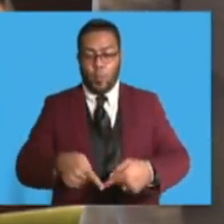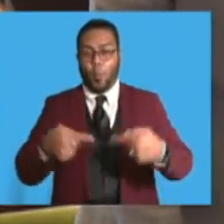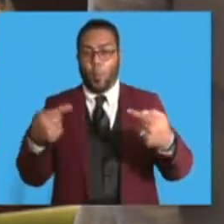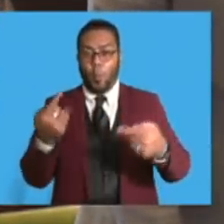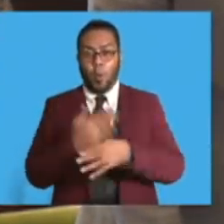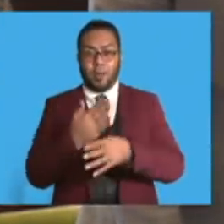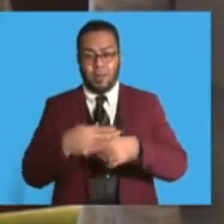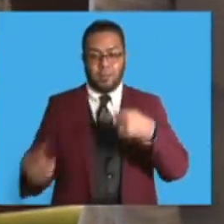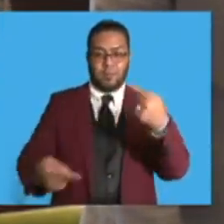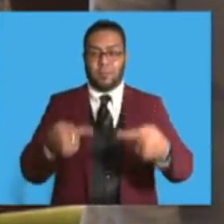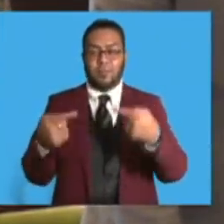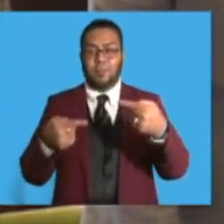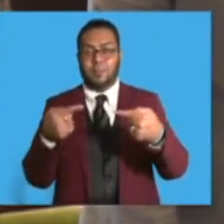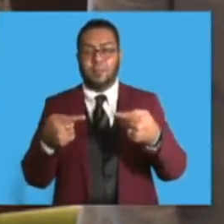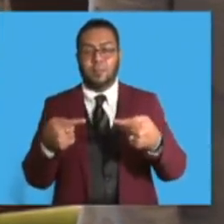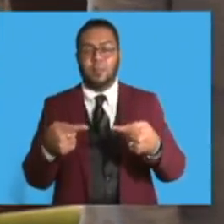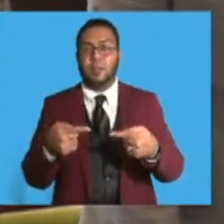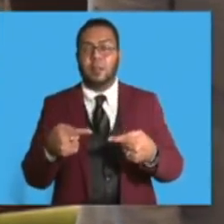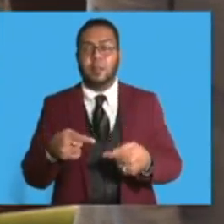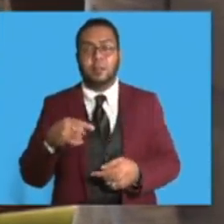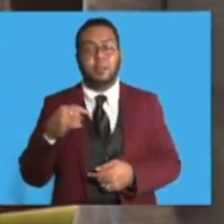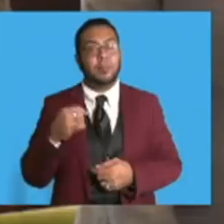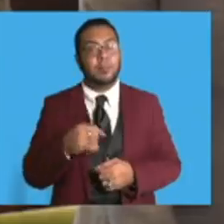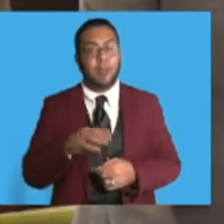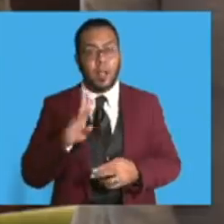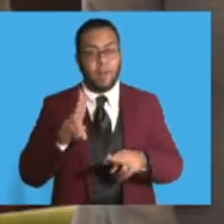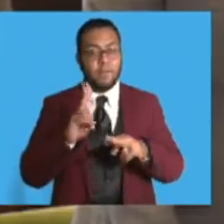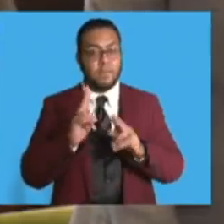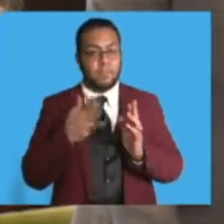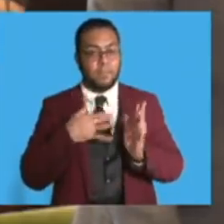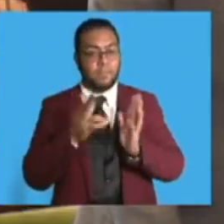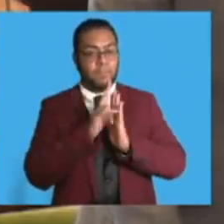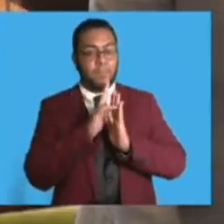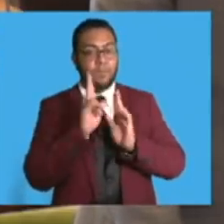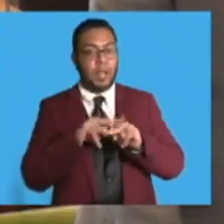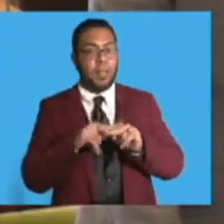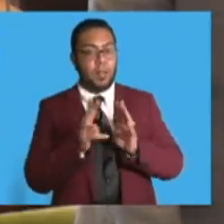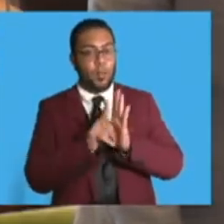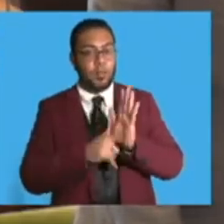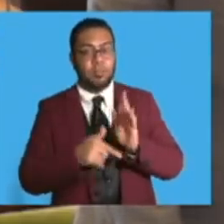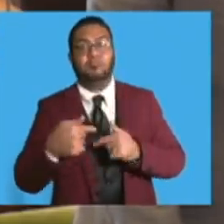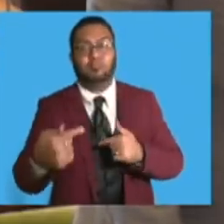First. Madam Speaker, despite this, she continued to be a very good